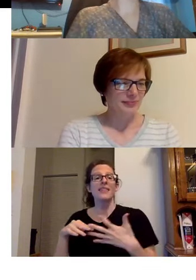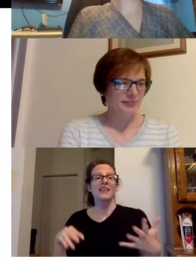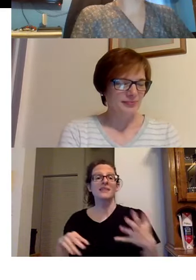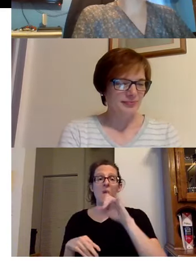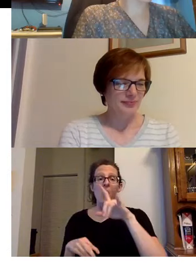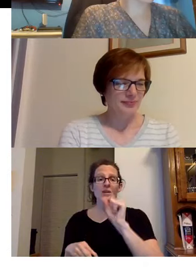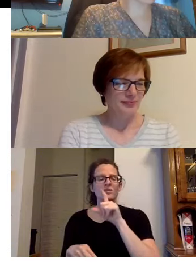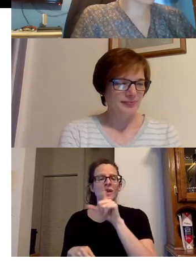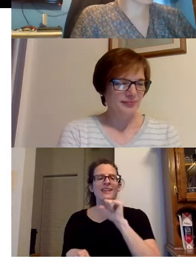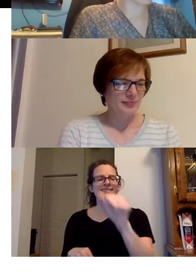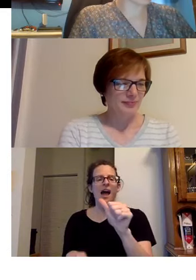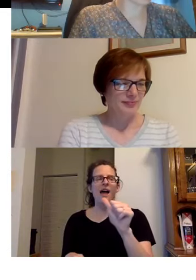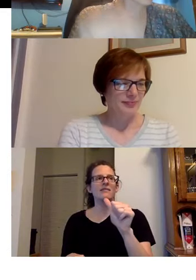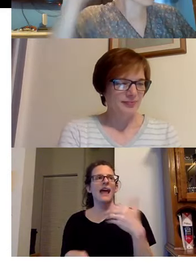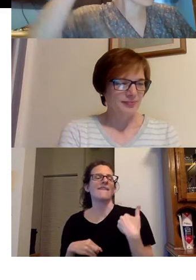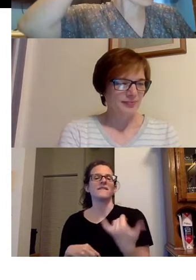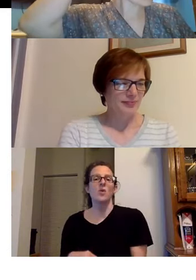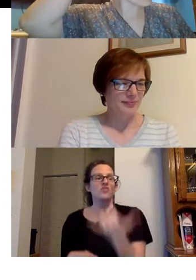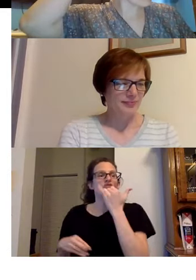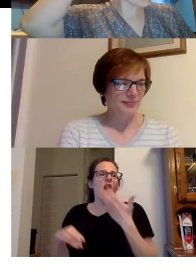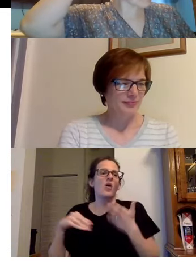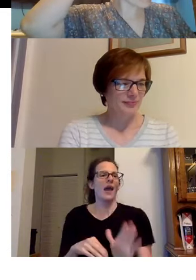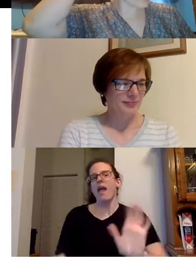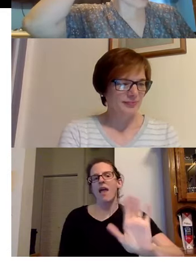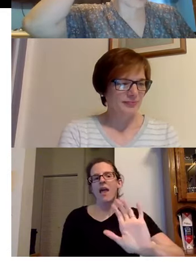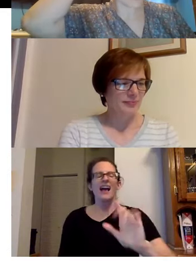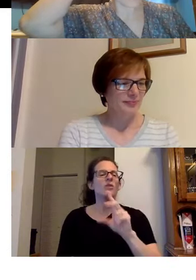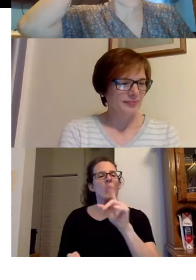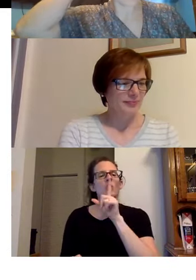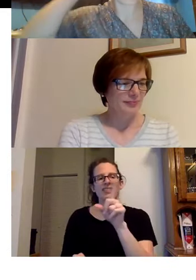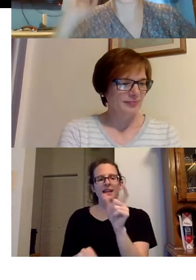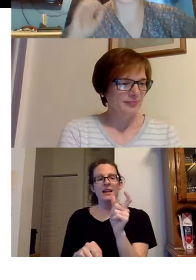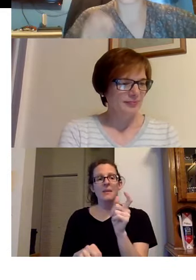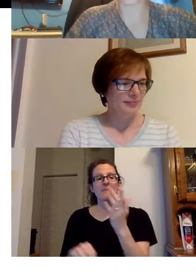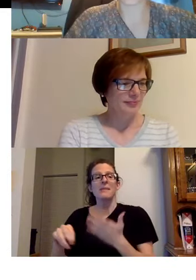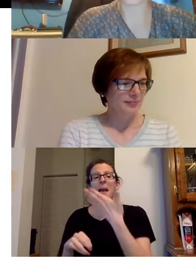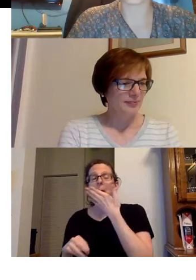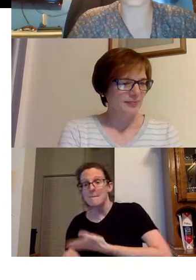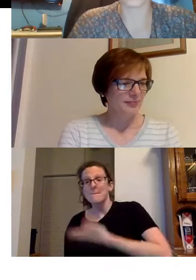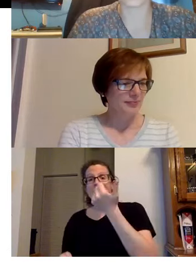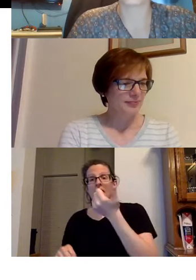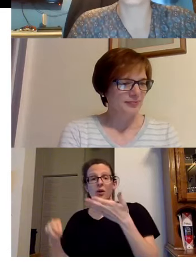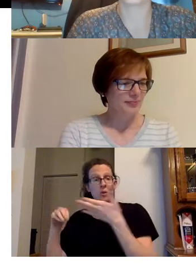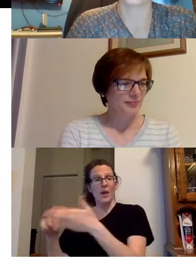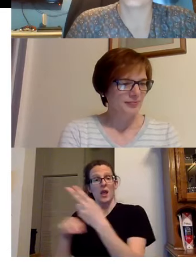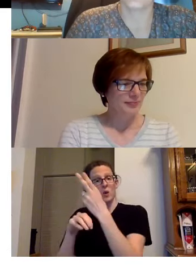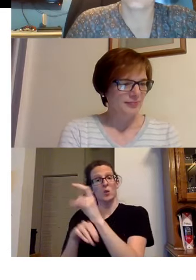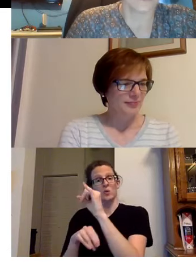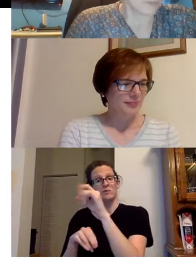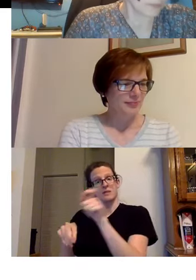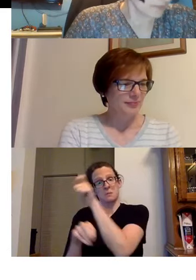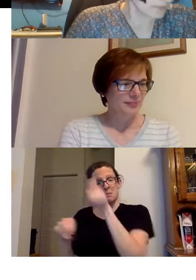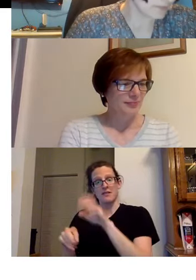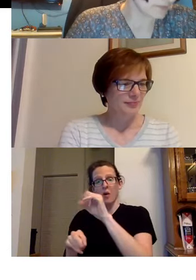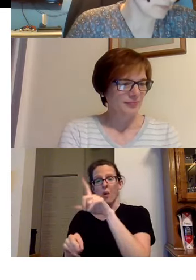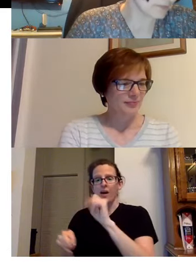is not a wrong way to use them. There might be a better way to use them sometimes, sure, but you will